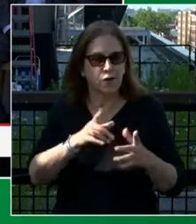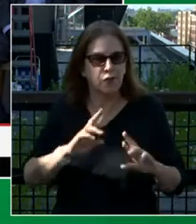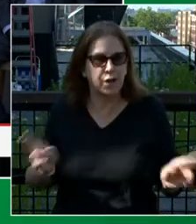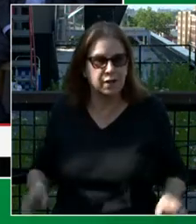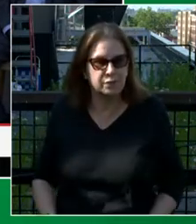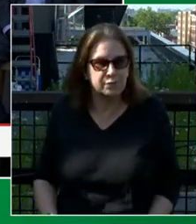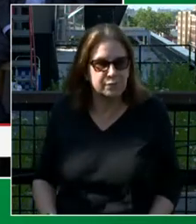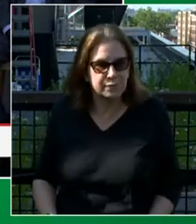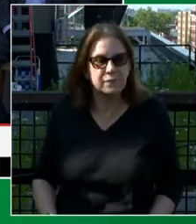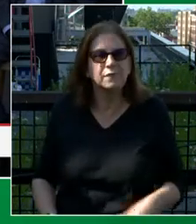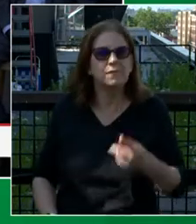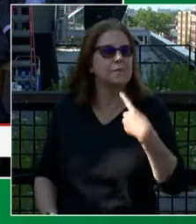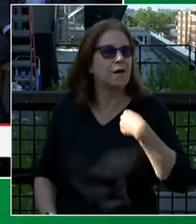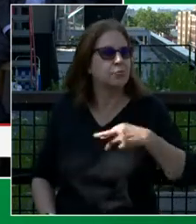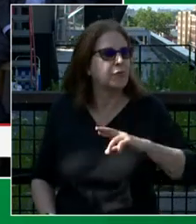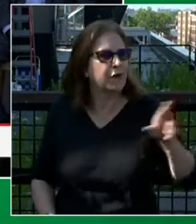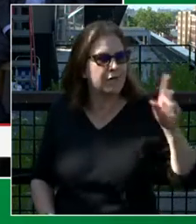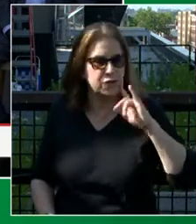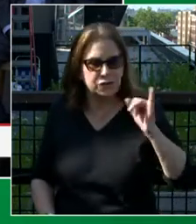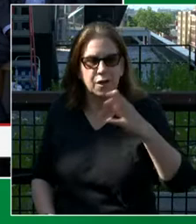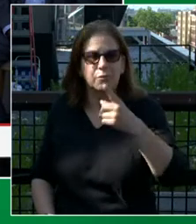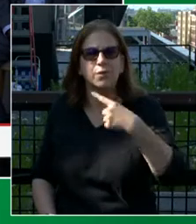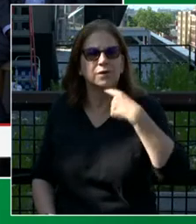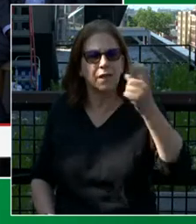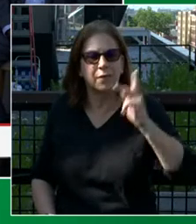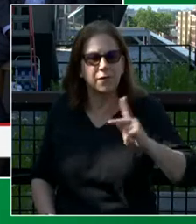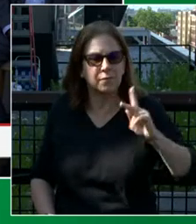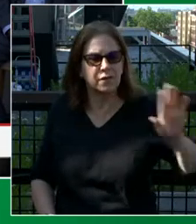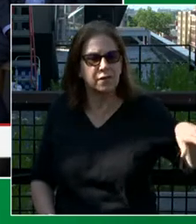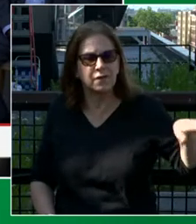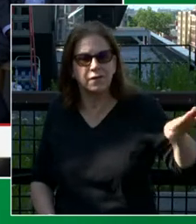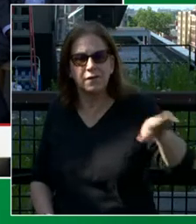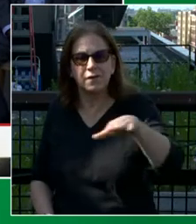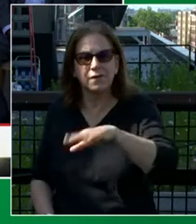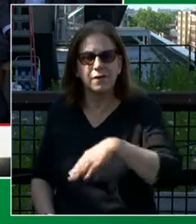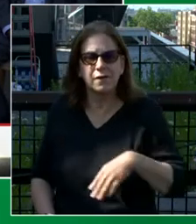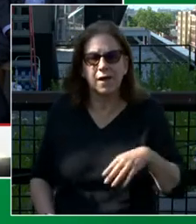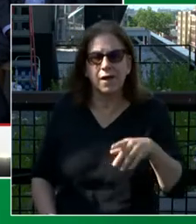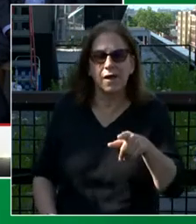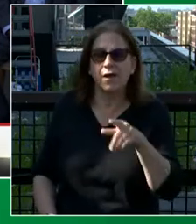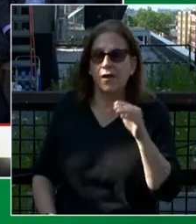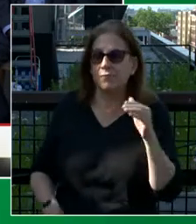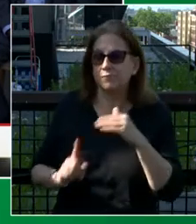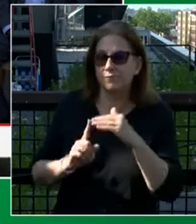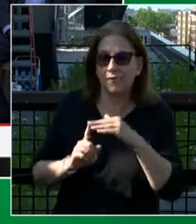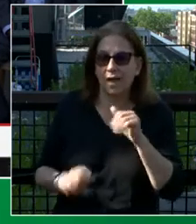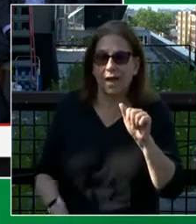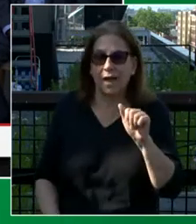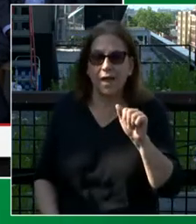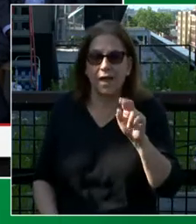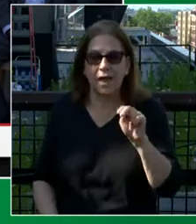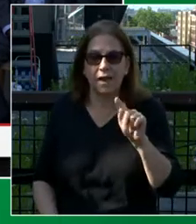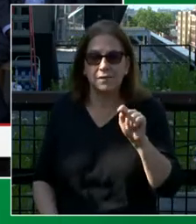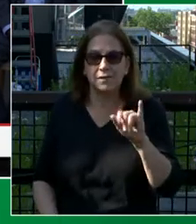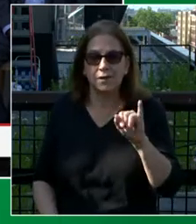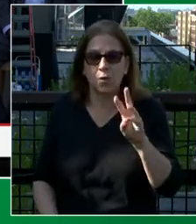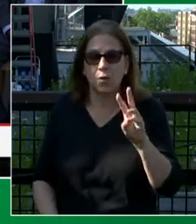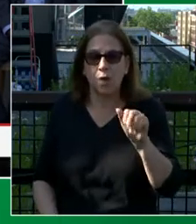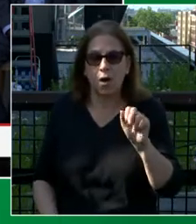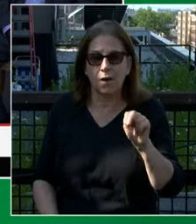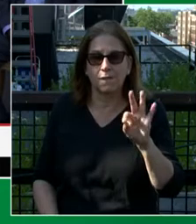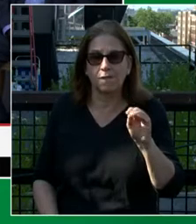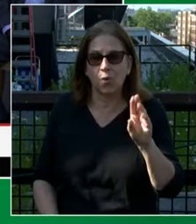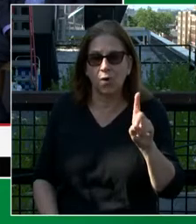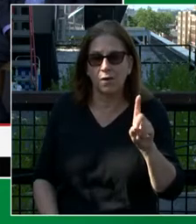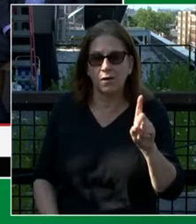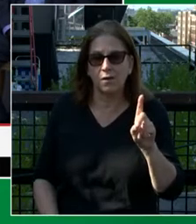that, you mentioned Antoine Ford. He's actually been working not just with the WIC, the Workforce Investment Council, but also with the Federal City Council,